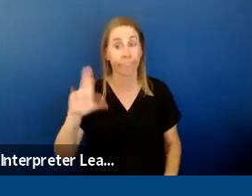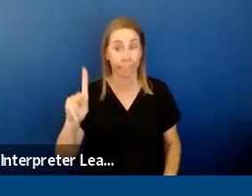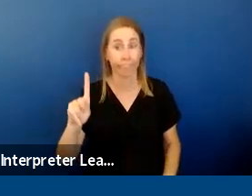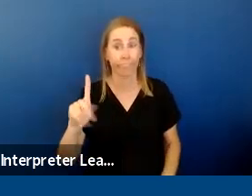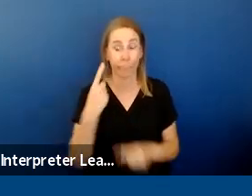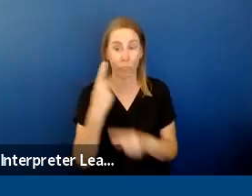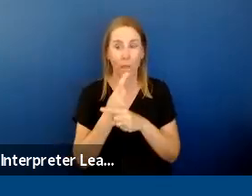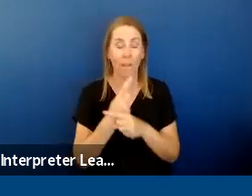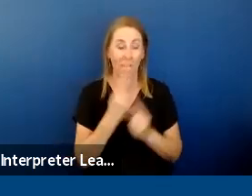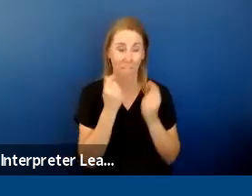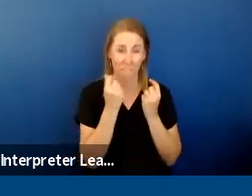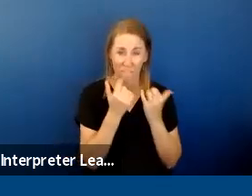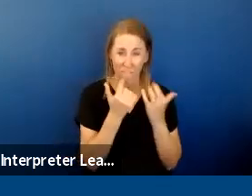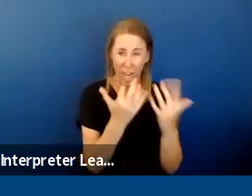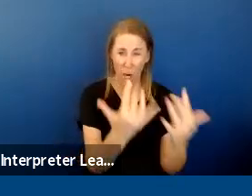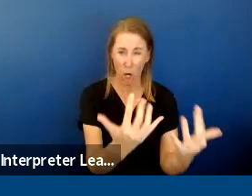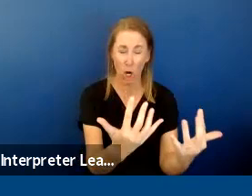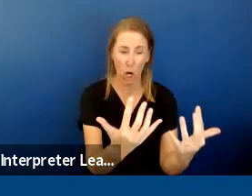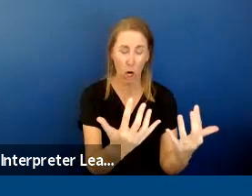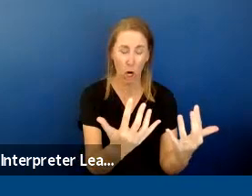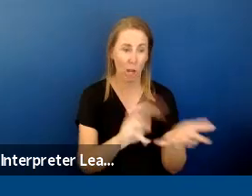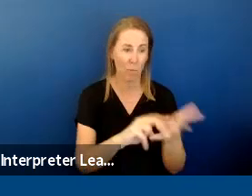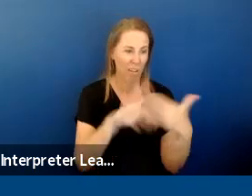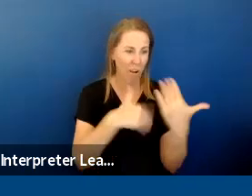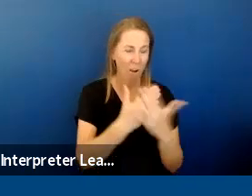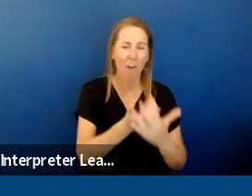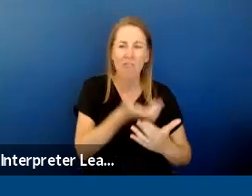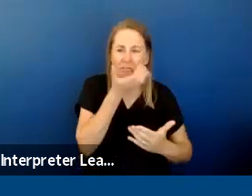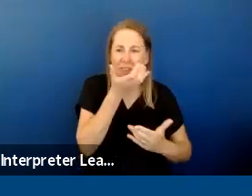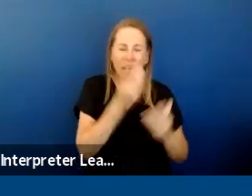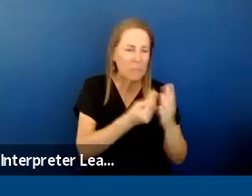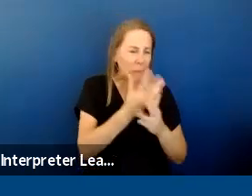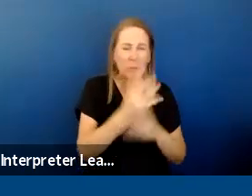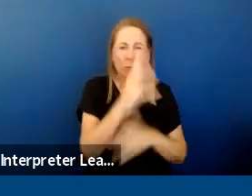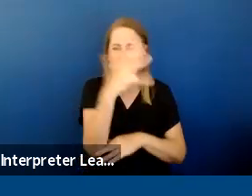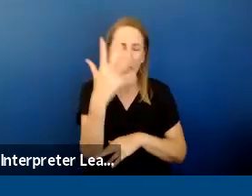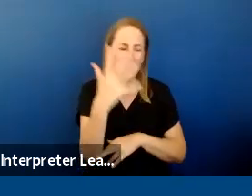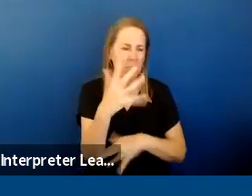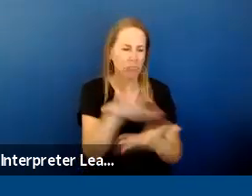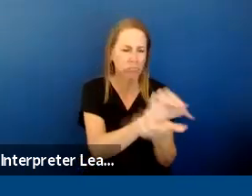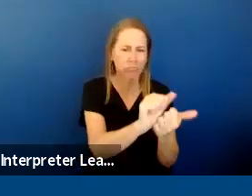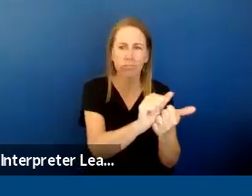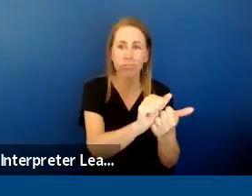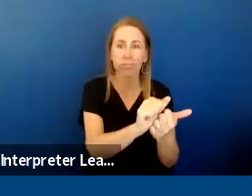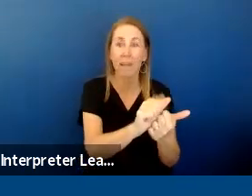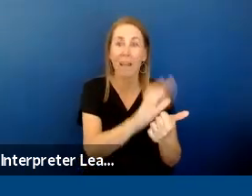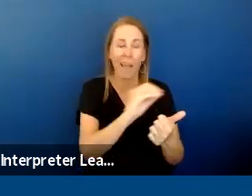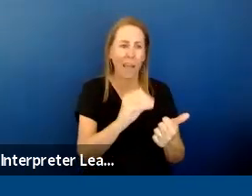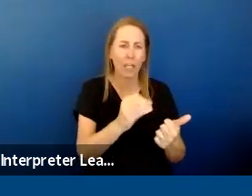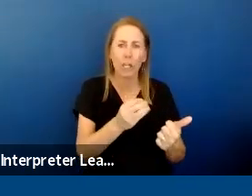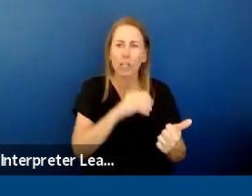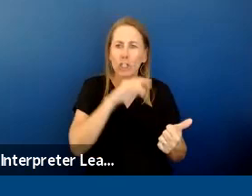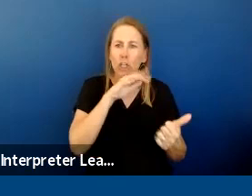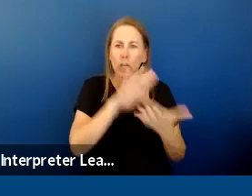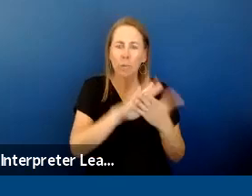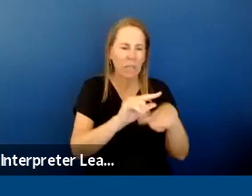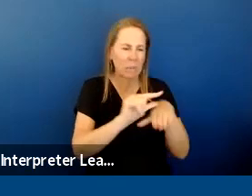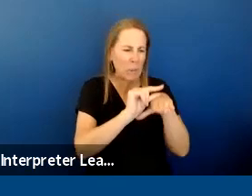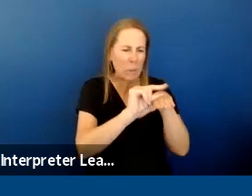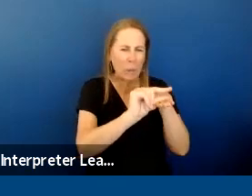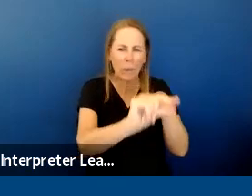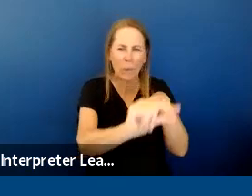We have a couple more questions coming in. This one is from Rick. And Rick says, did I understand you correctly